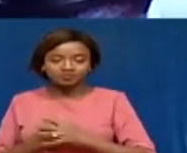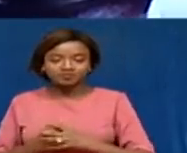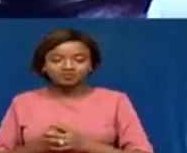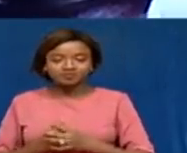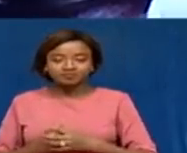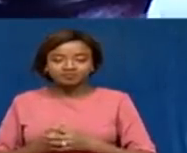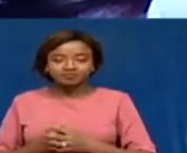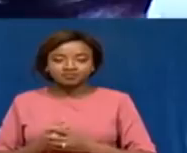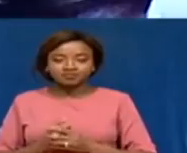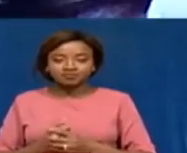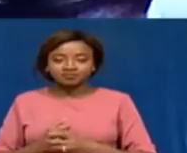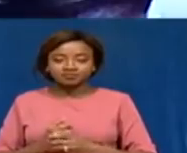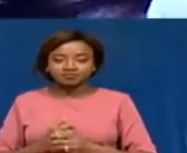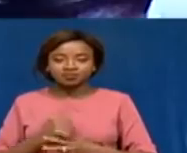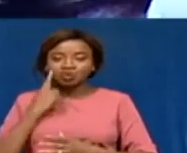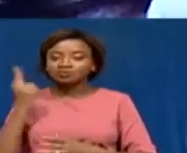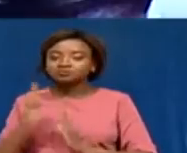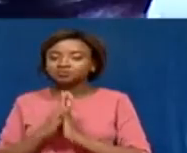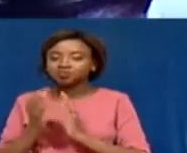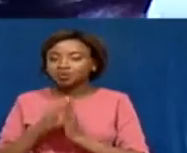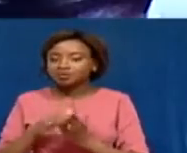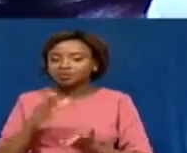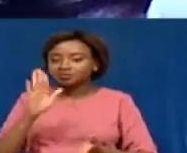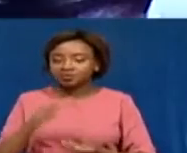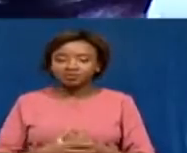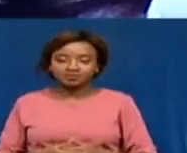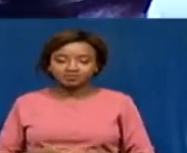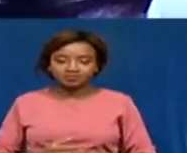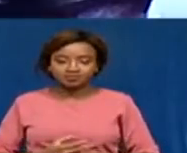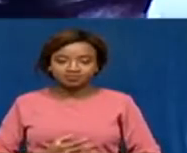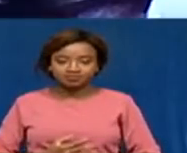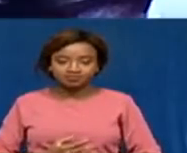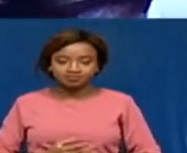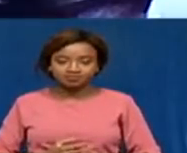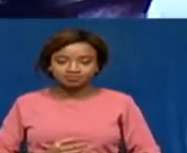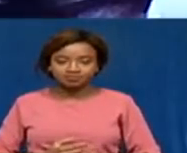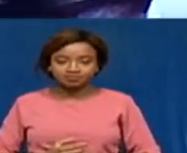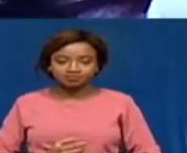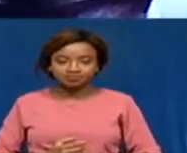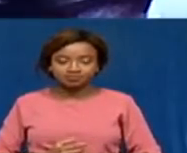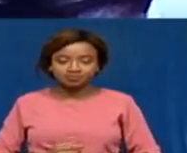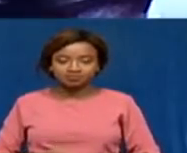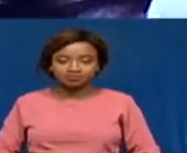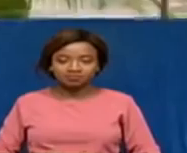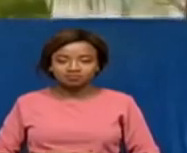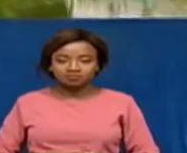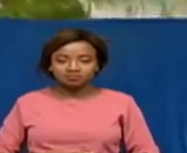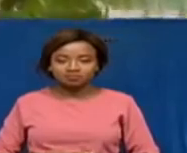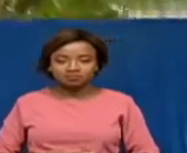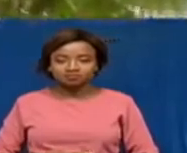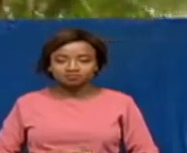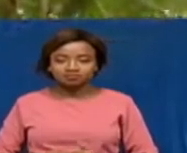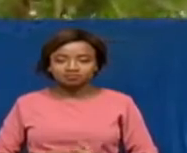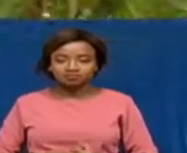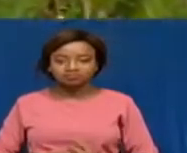senior reporter Seth Olale with the latest update on the search for Azimio's deputy president.